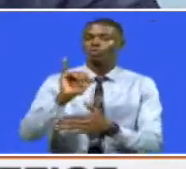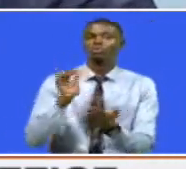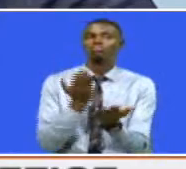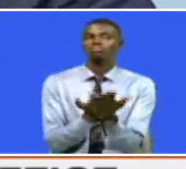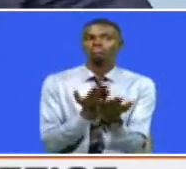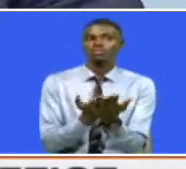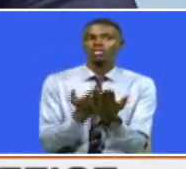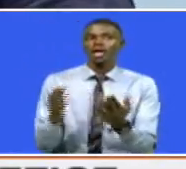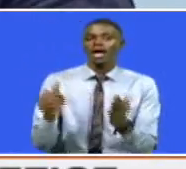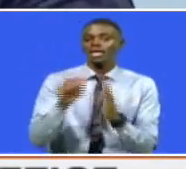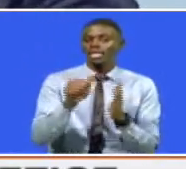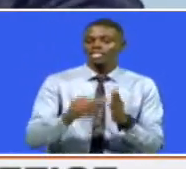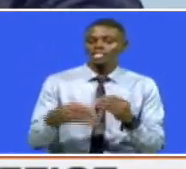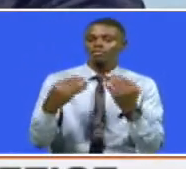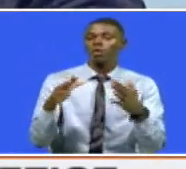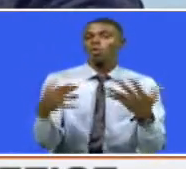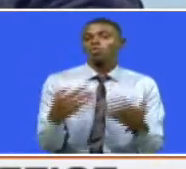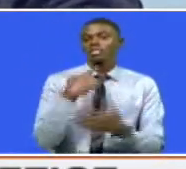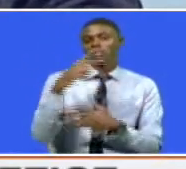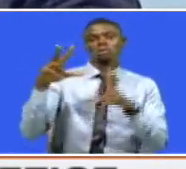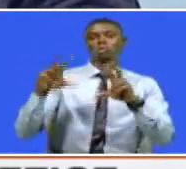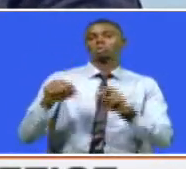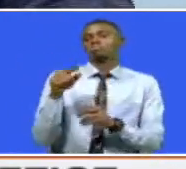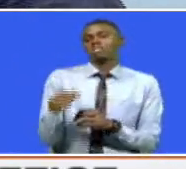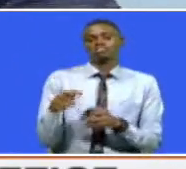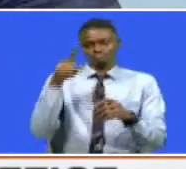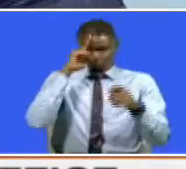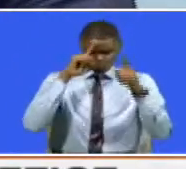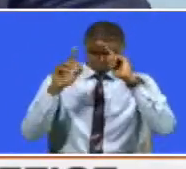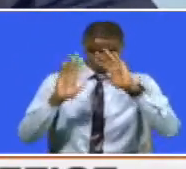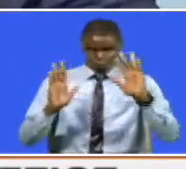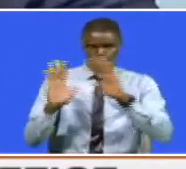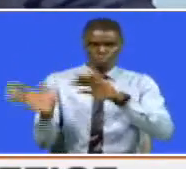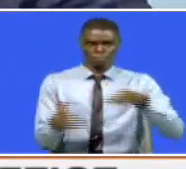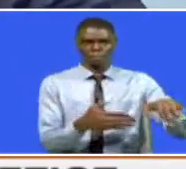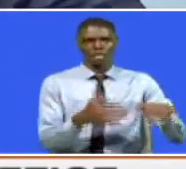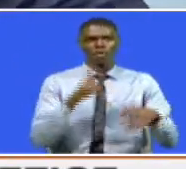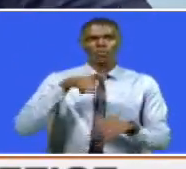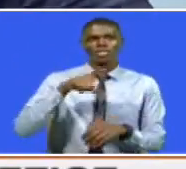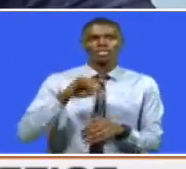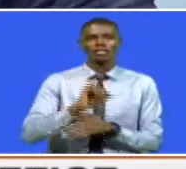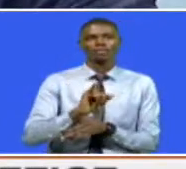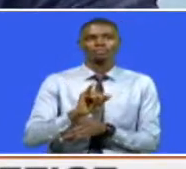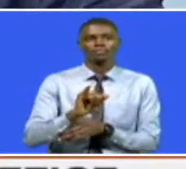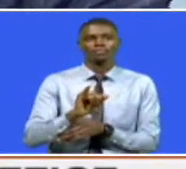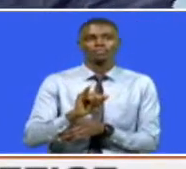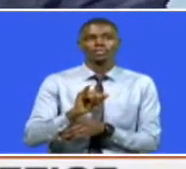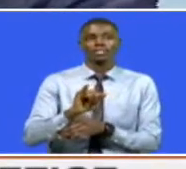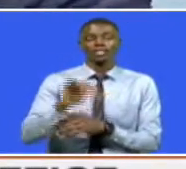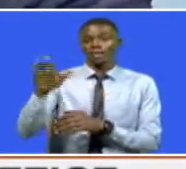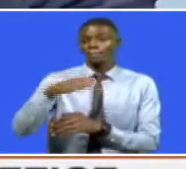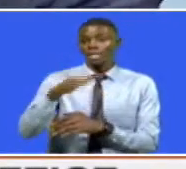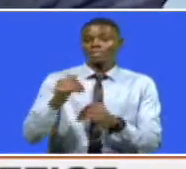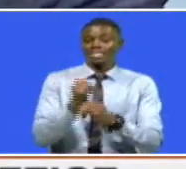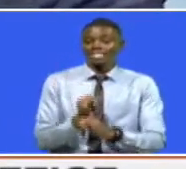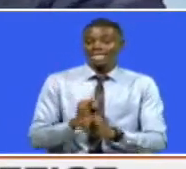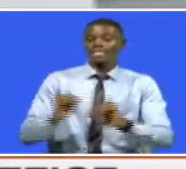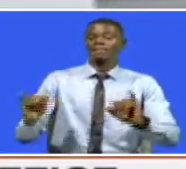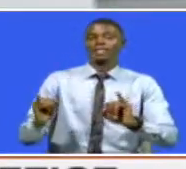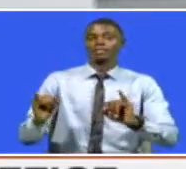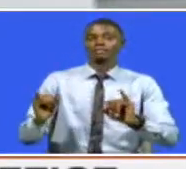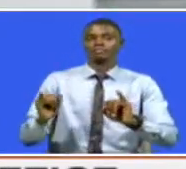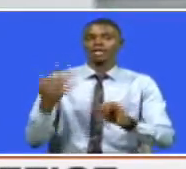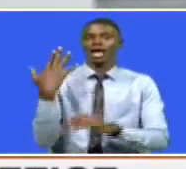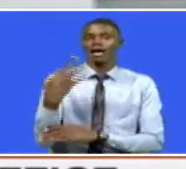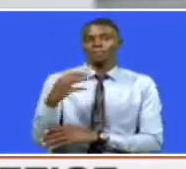the agenda forward, or they may say no, that this does not make sense. We leave that to parliament as an independent arm of government. So apart from just